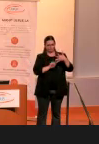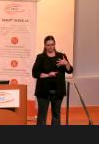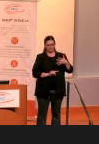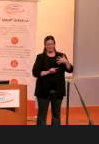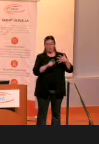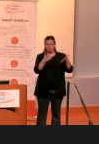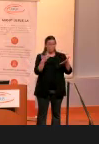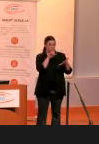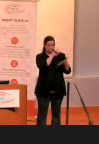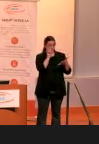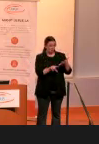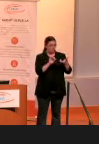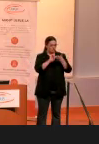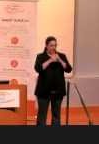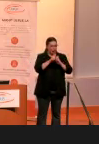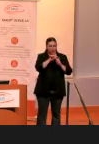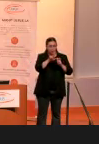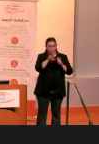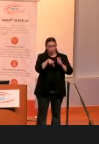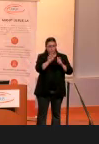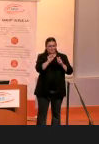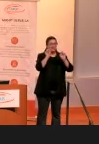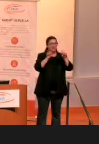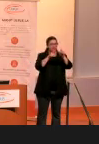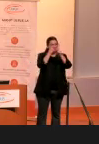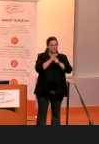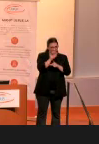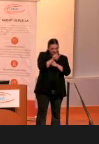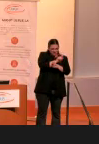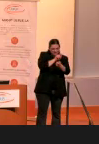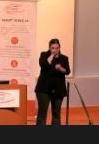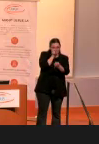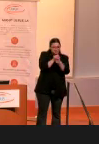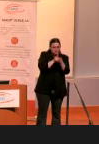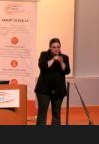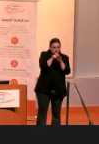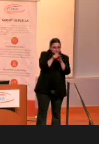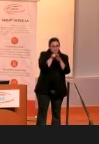we identify a subset of lupus that's going to respond to a specific